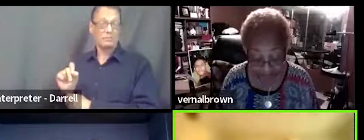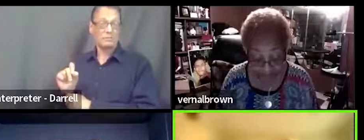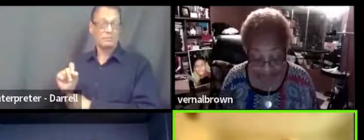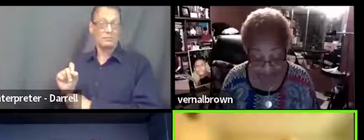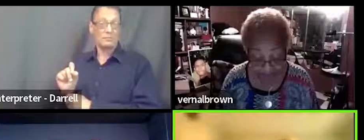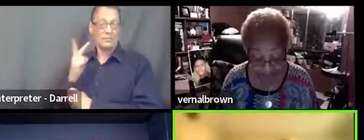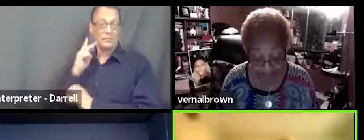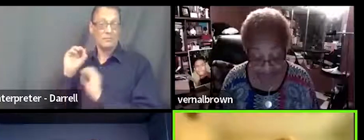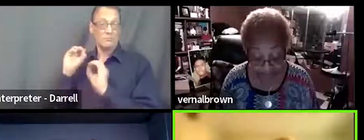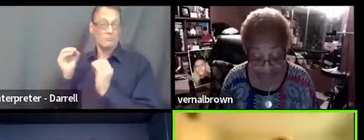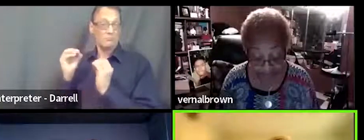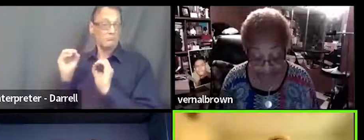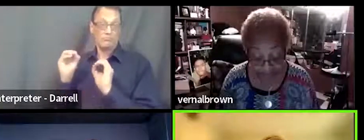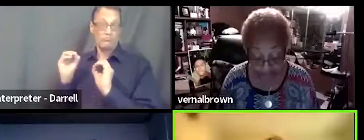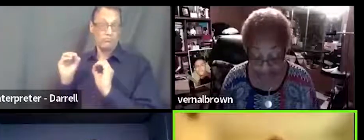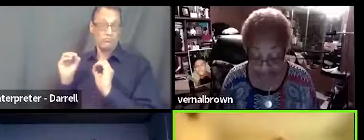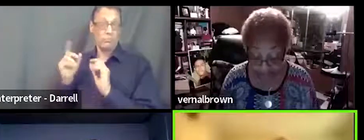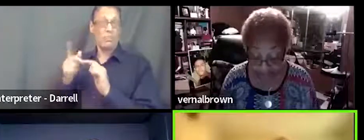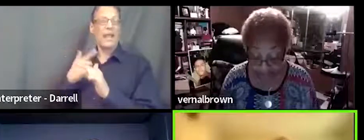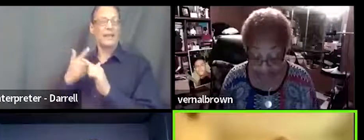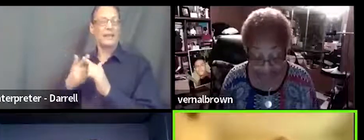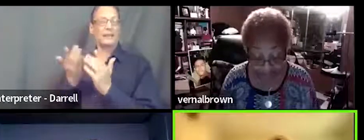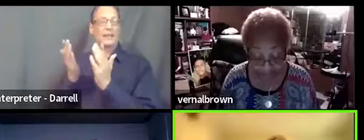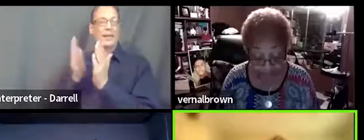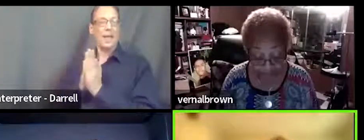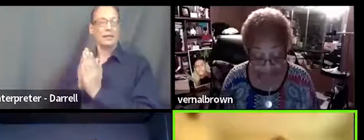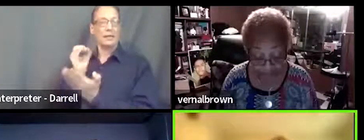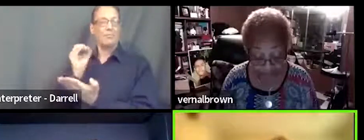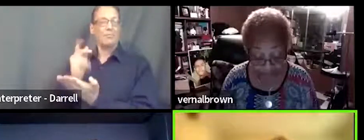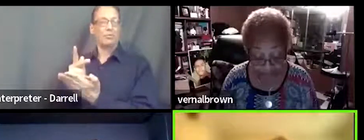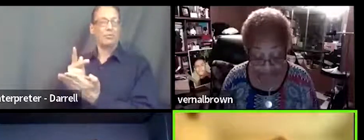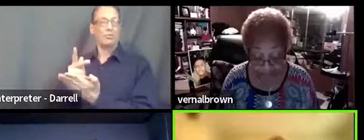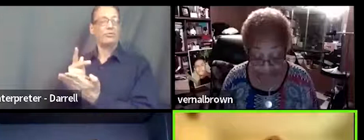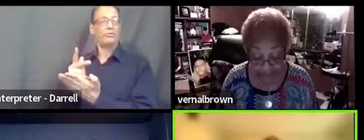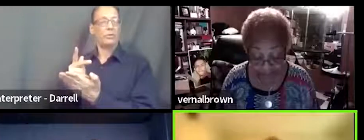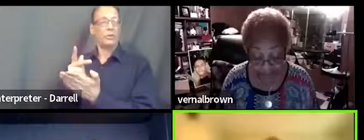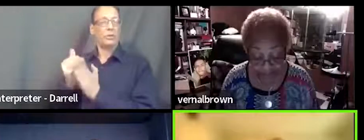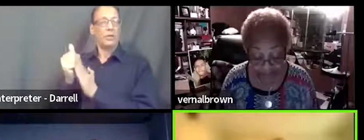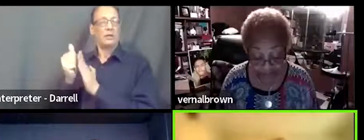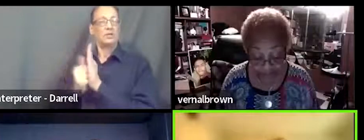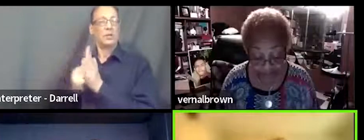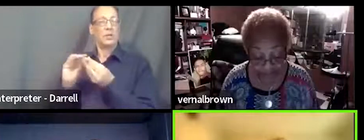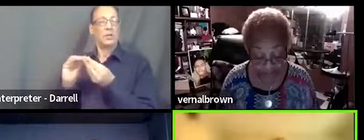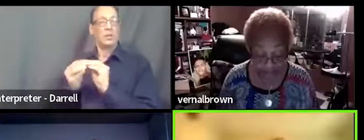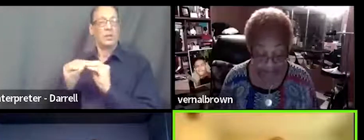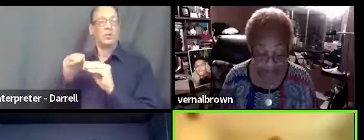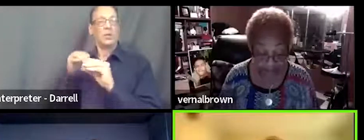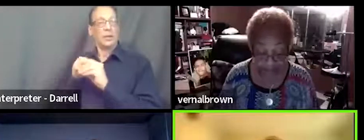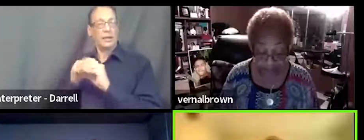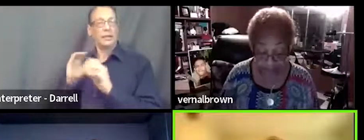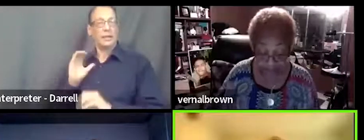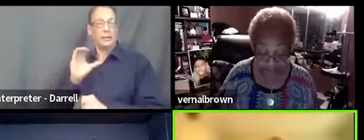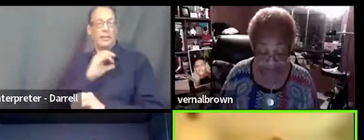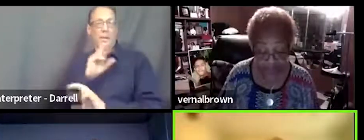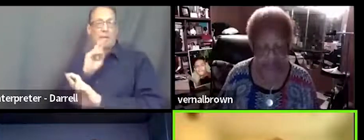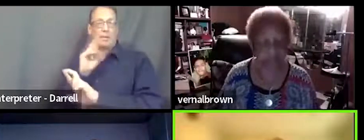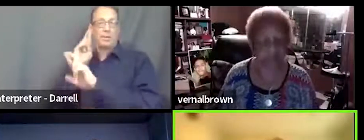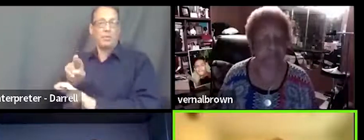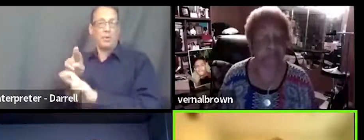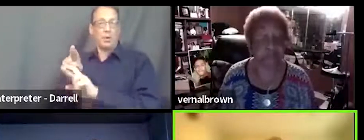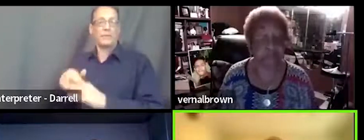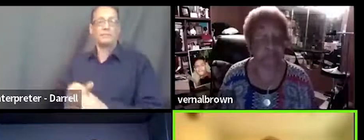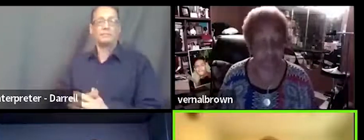Seeing none, if there are no adjustments, I would entertain a motion to approve the consent agenda items as referenced in the committee reports and as outlined in the